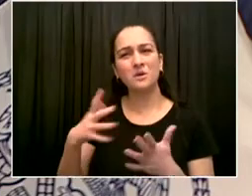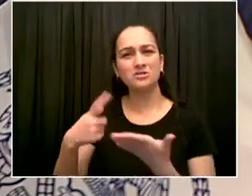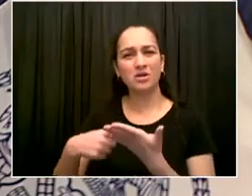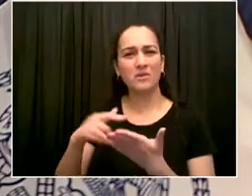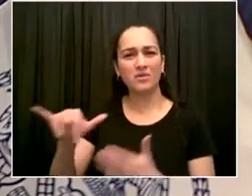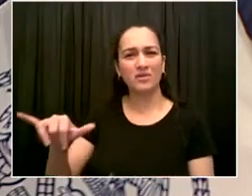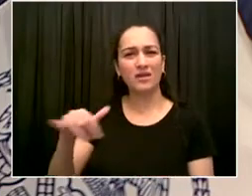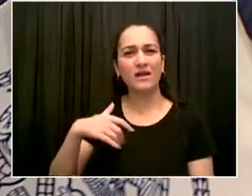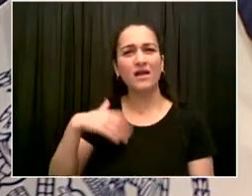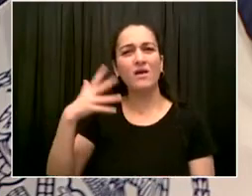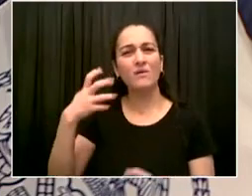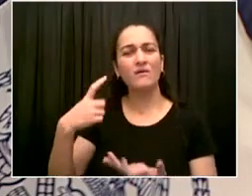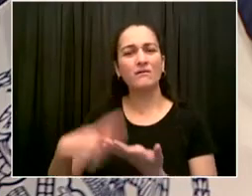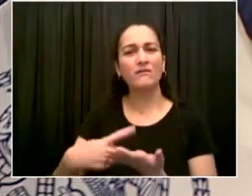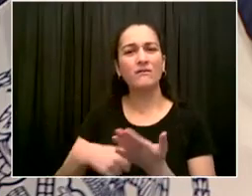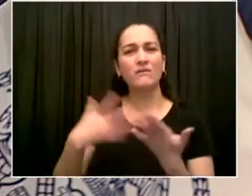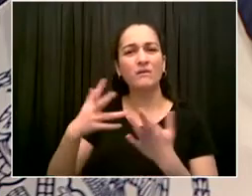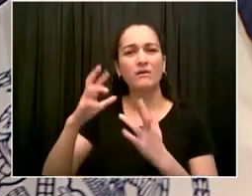got all those PPE